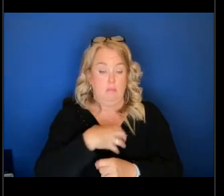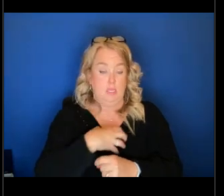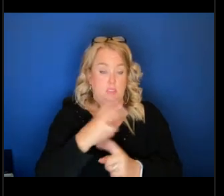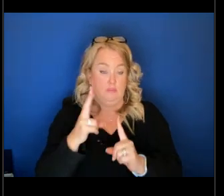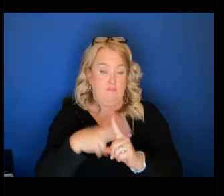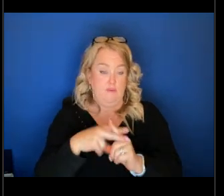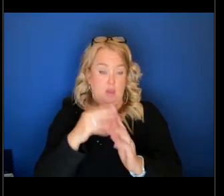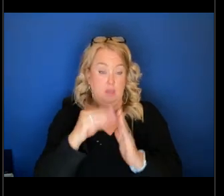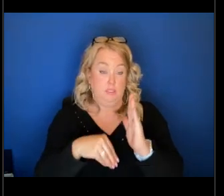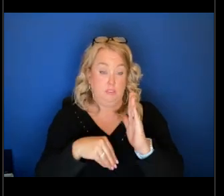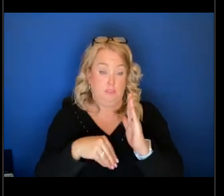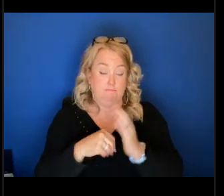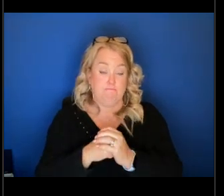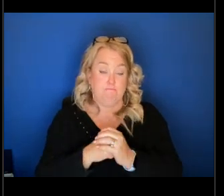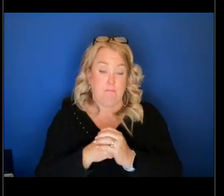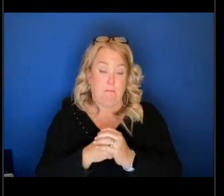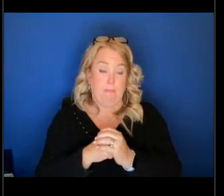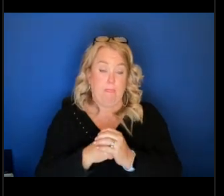filed.